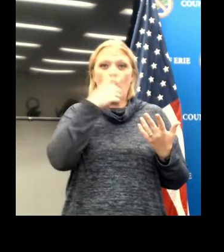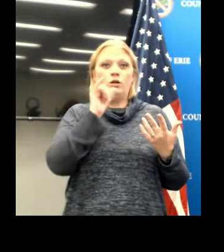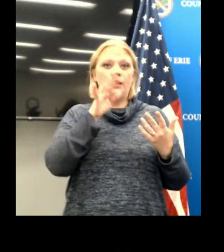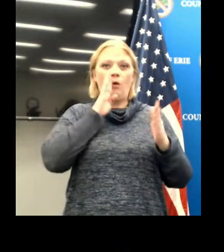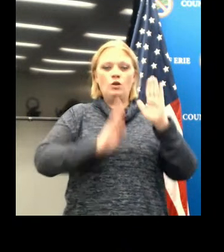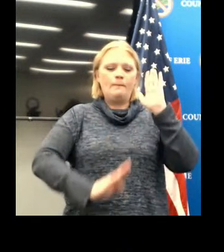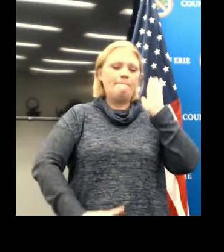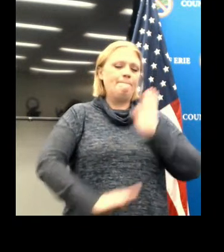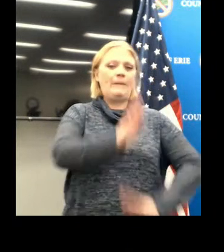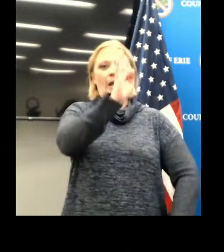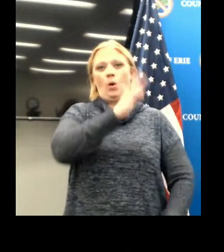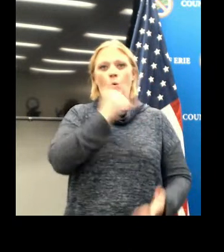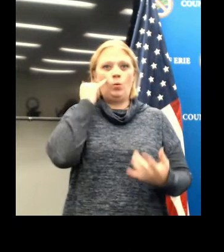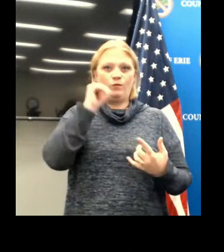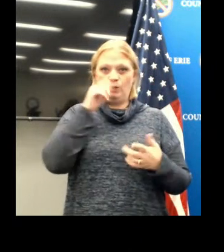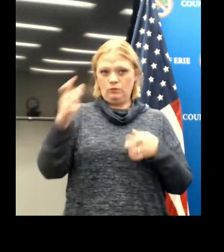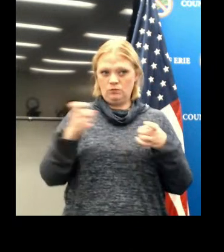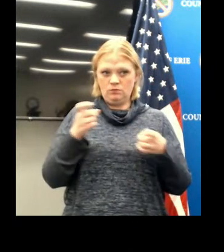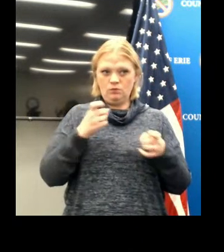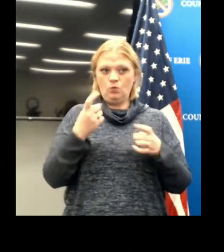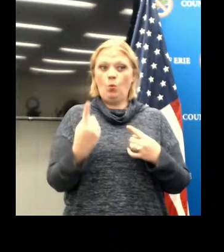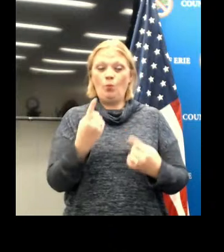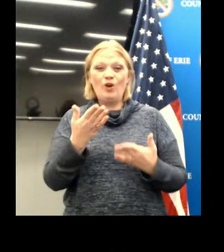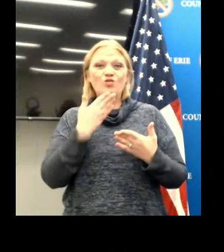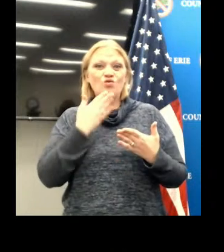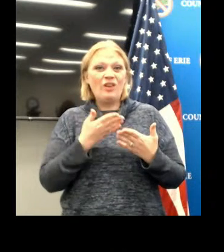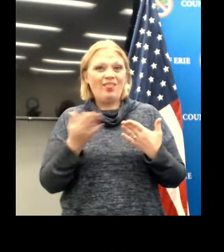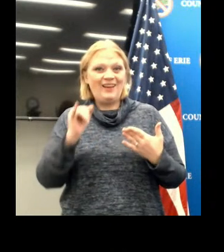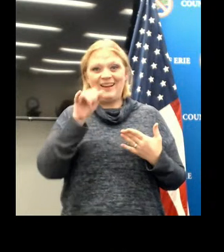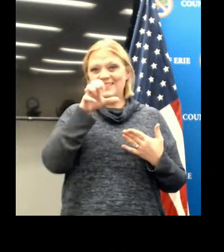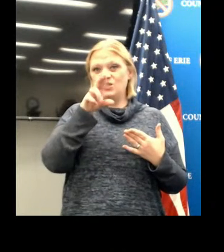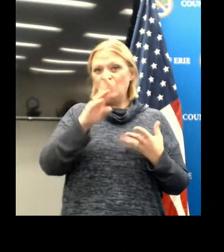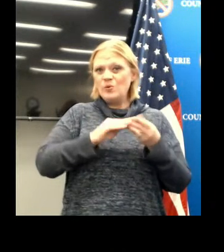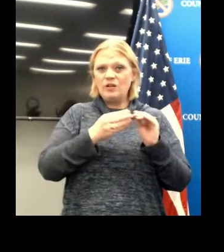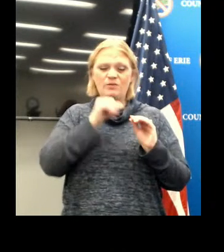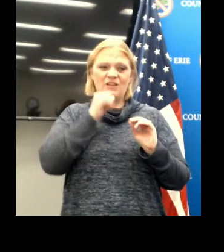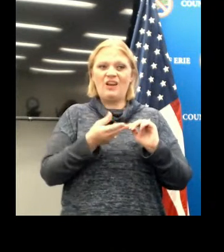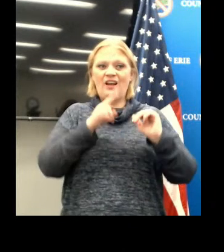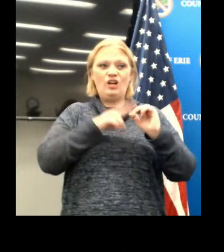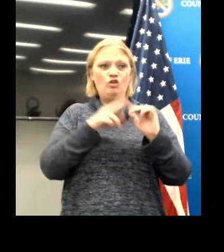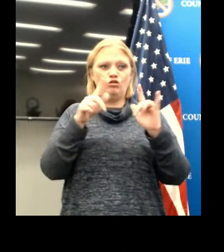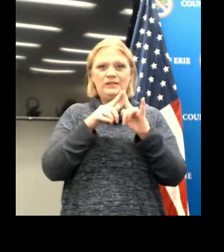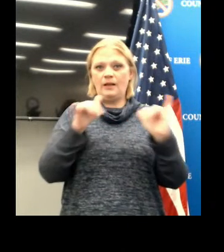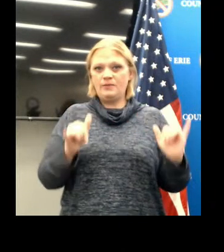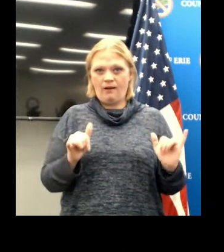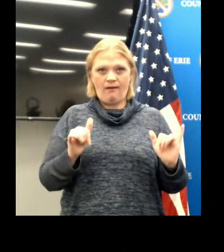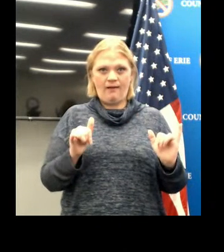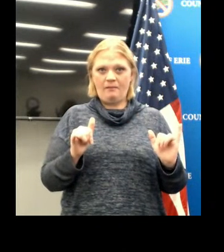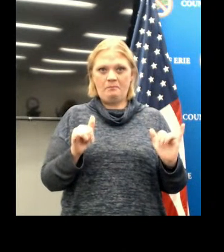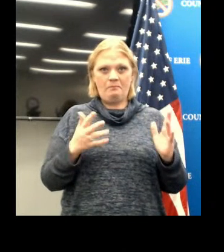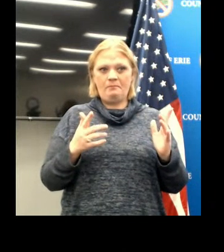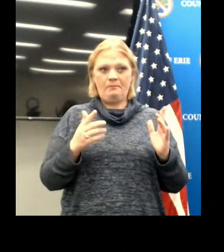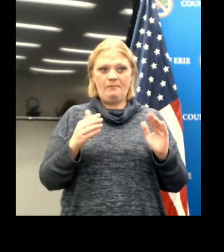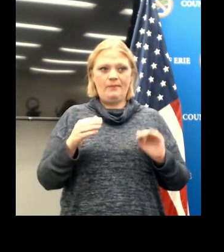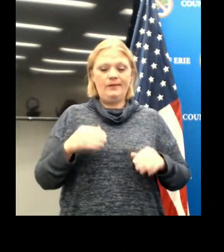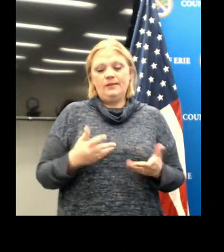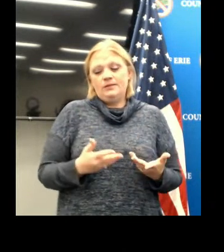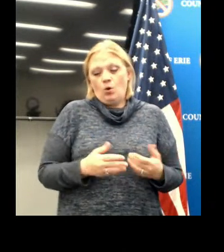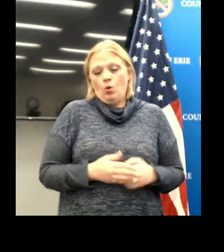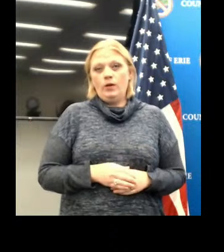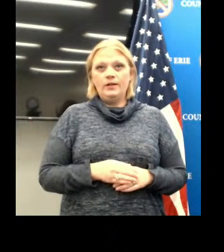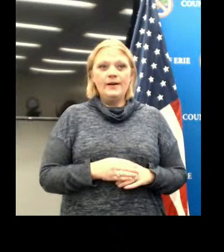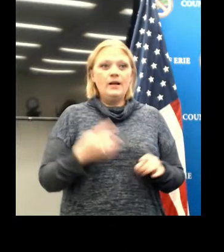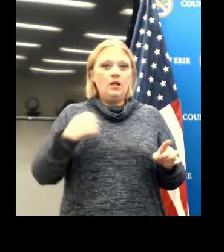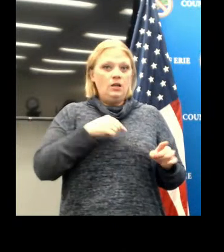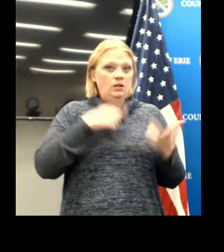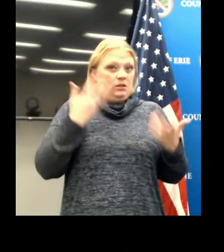it. The one good thing is ICU numbers have not increased at the same rate as hospitalization numbers. We